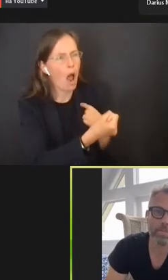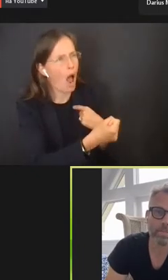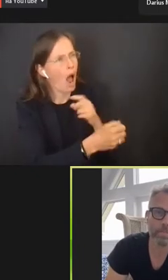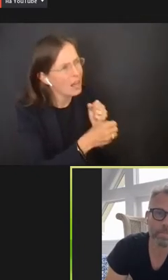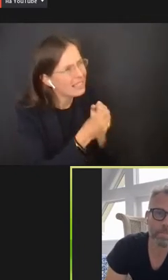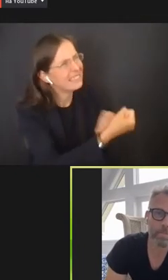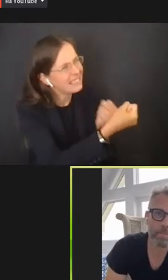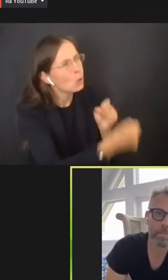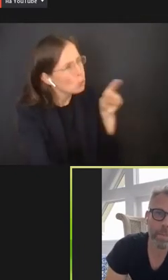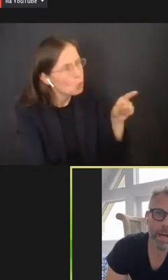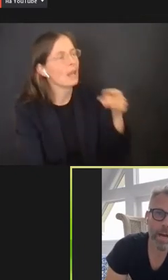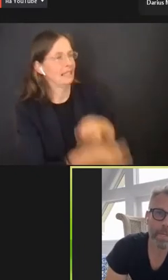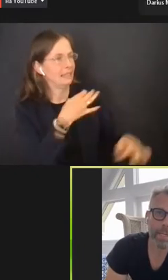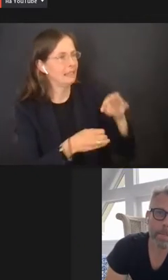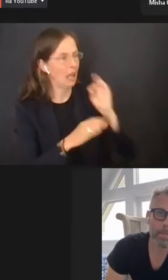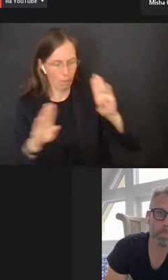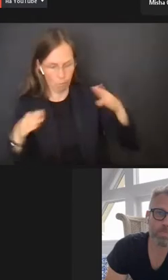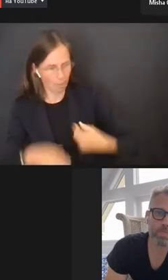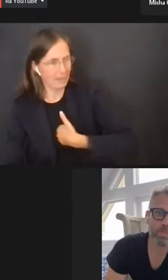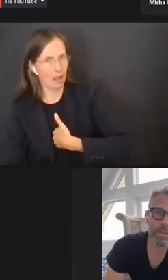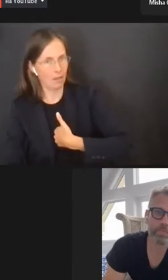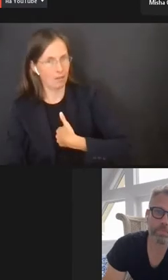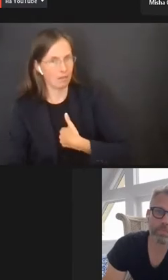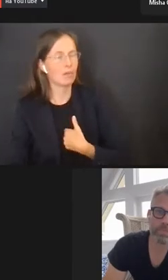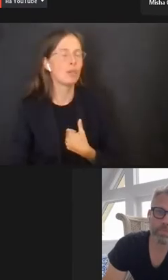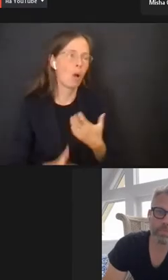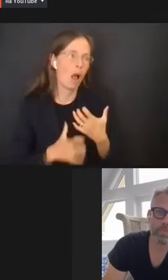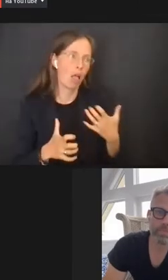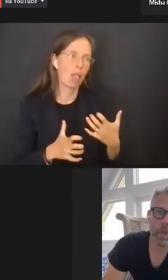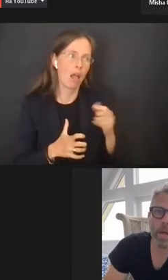mean? Yeah. I mean, a lot of hand holding, coddling.